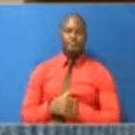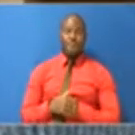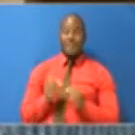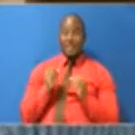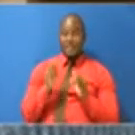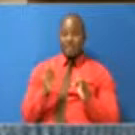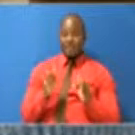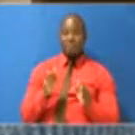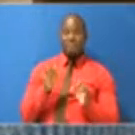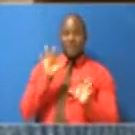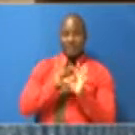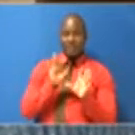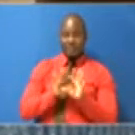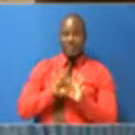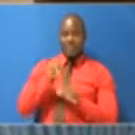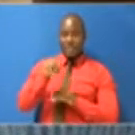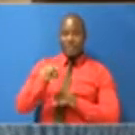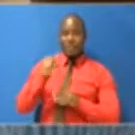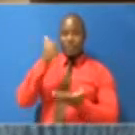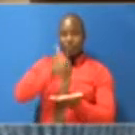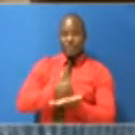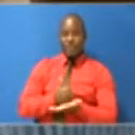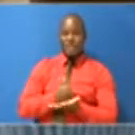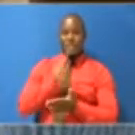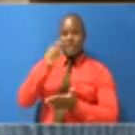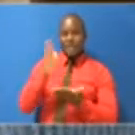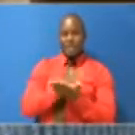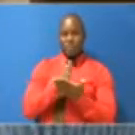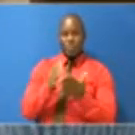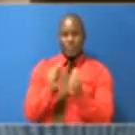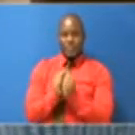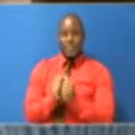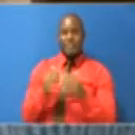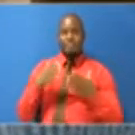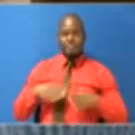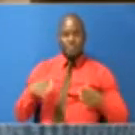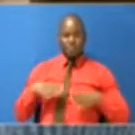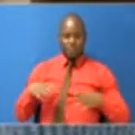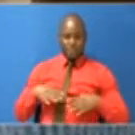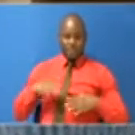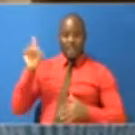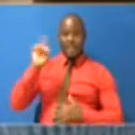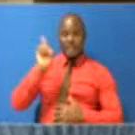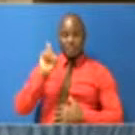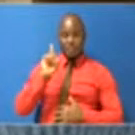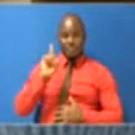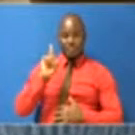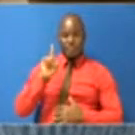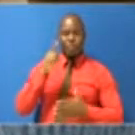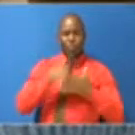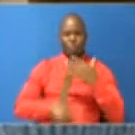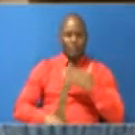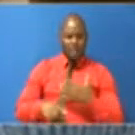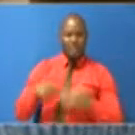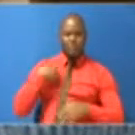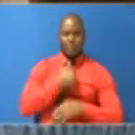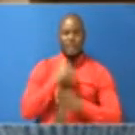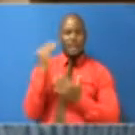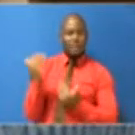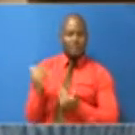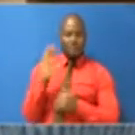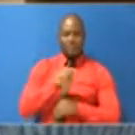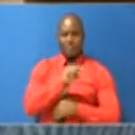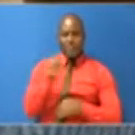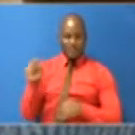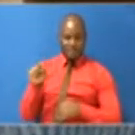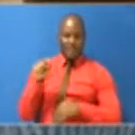if elected to office could you share with the residents of nairobi what can we expect